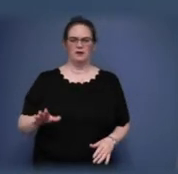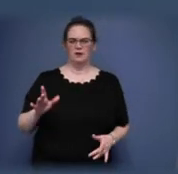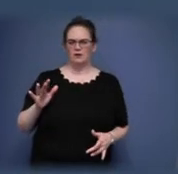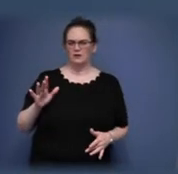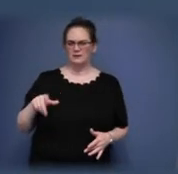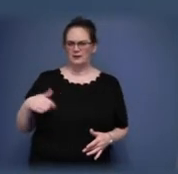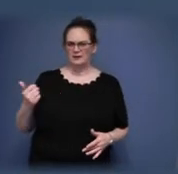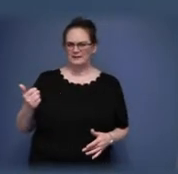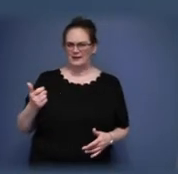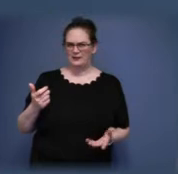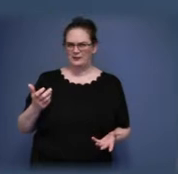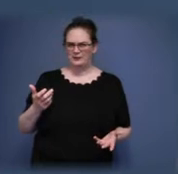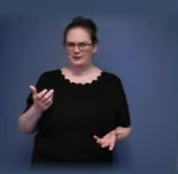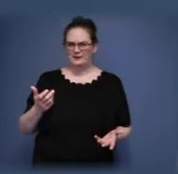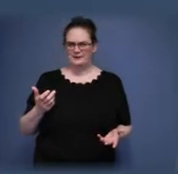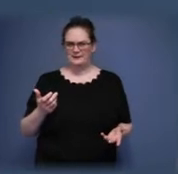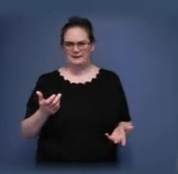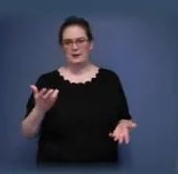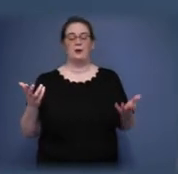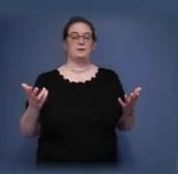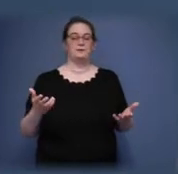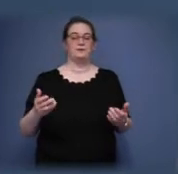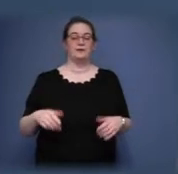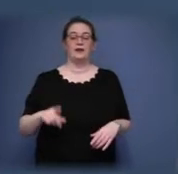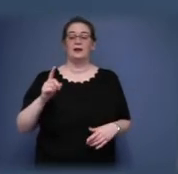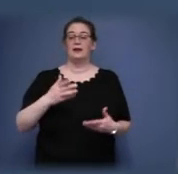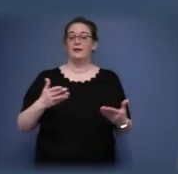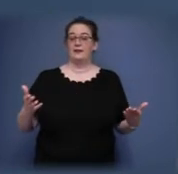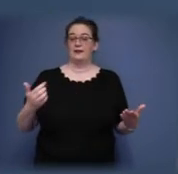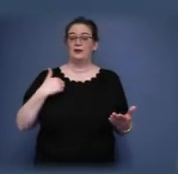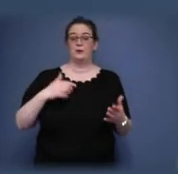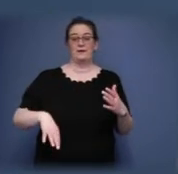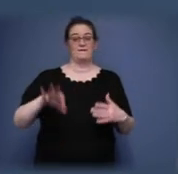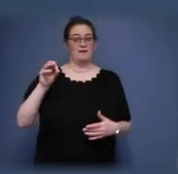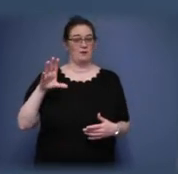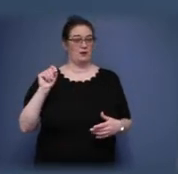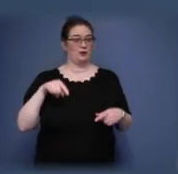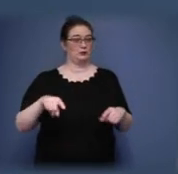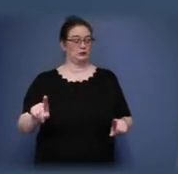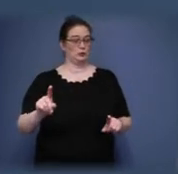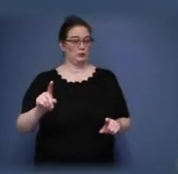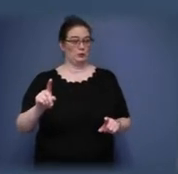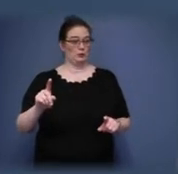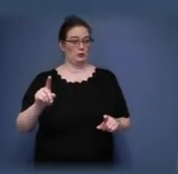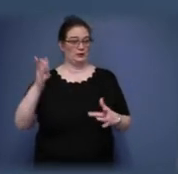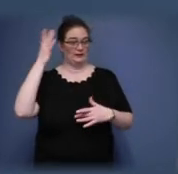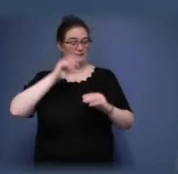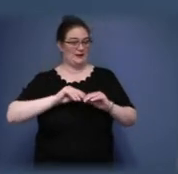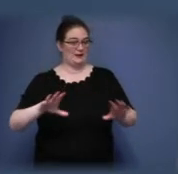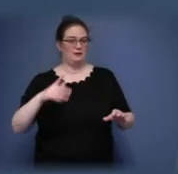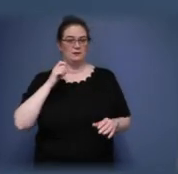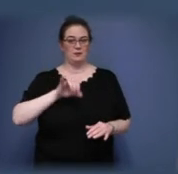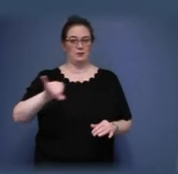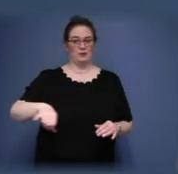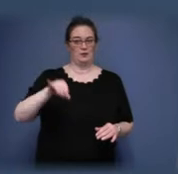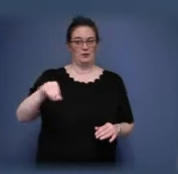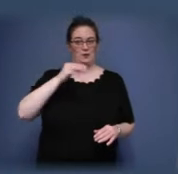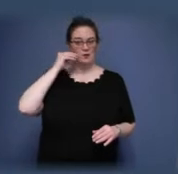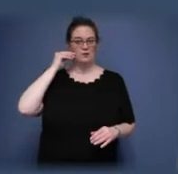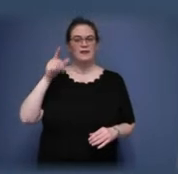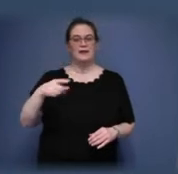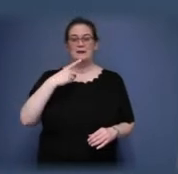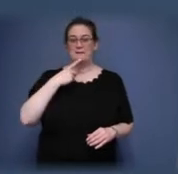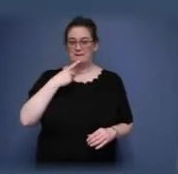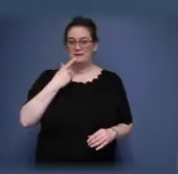you about the pandemic. The thing that we found out during the pandemic, because people were at home and they